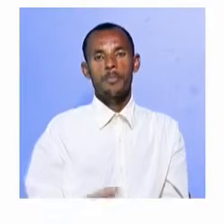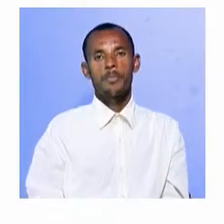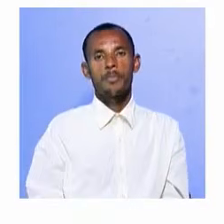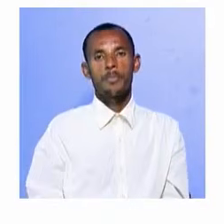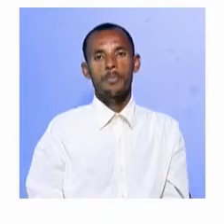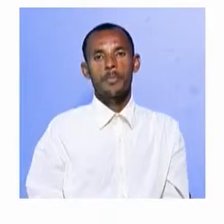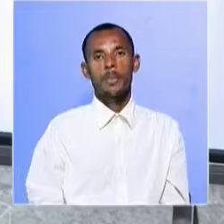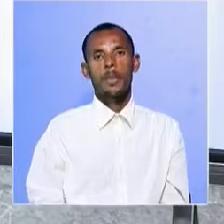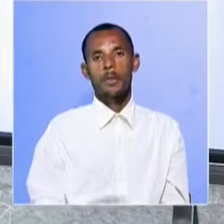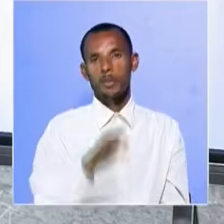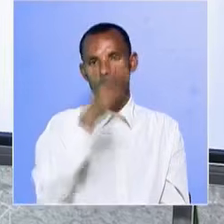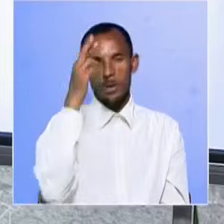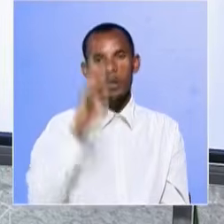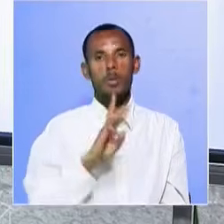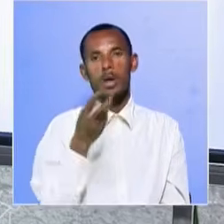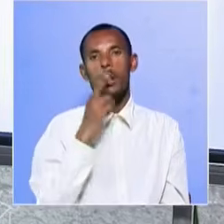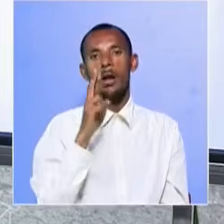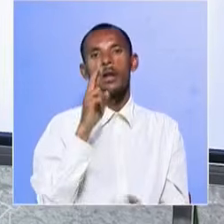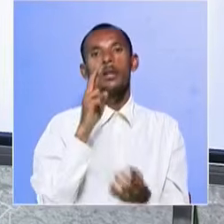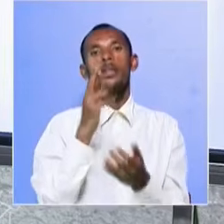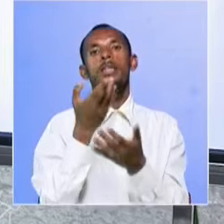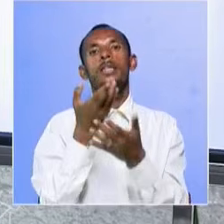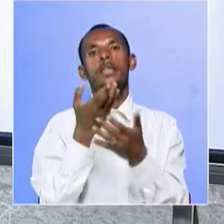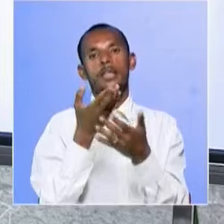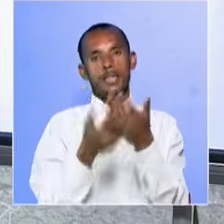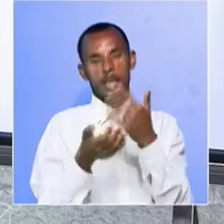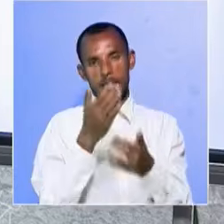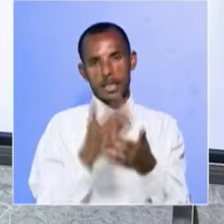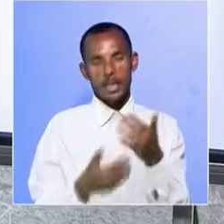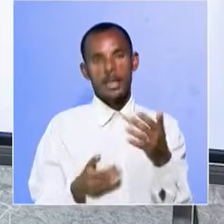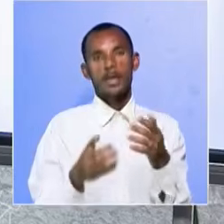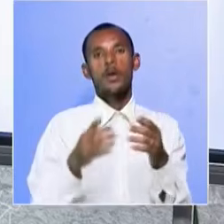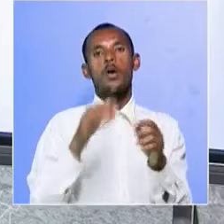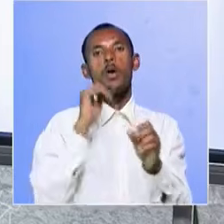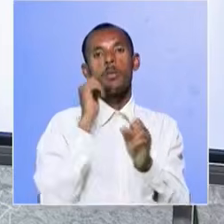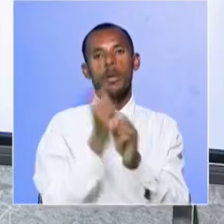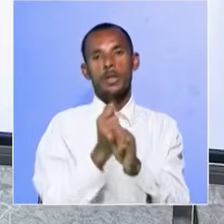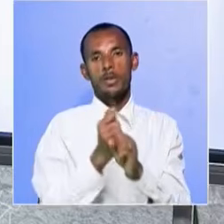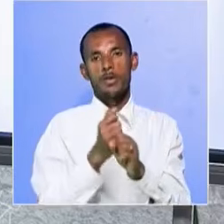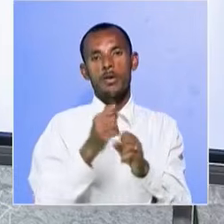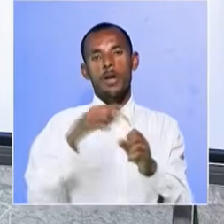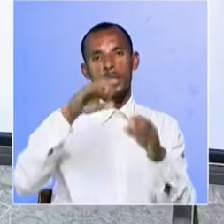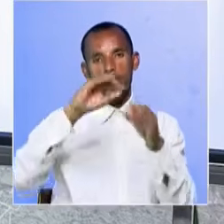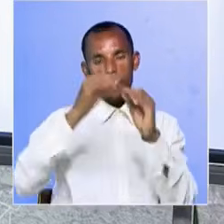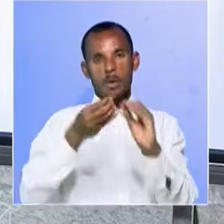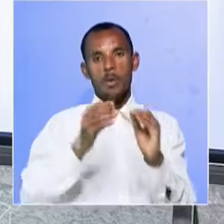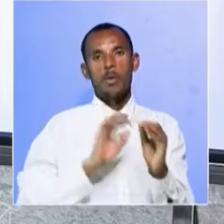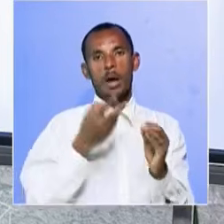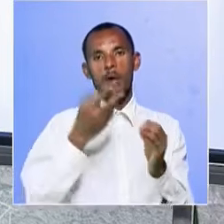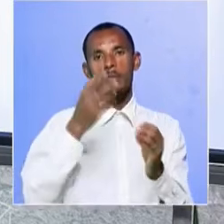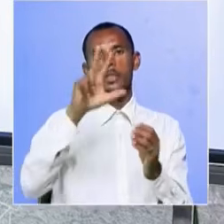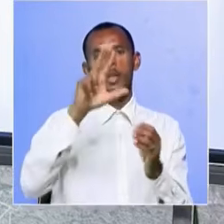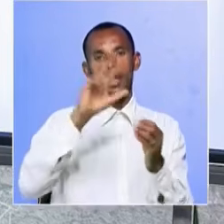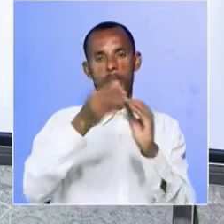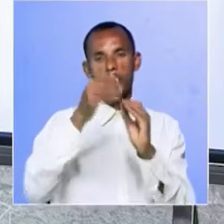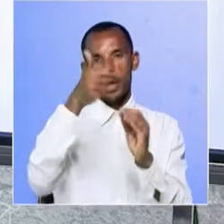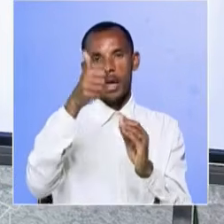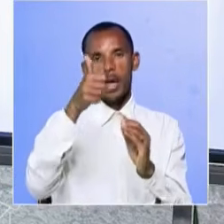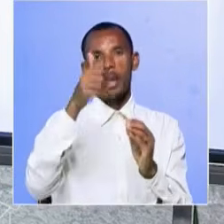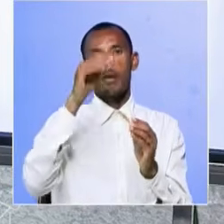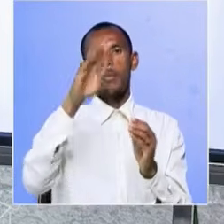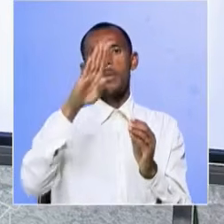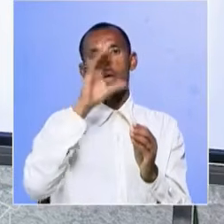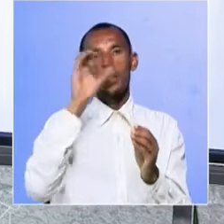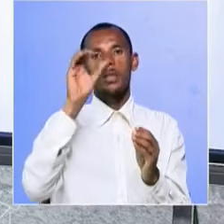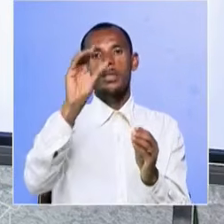rational number, because we are discussing operations on rational numbers. If you have three numbers A, B, and C, which